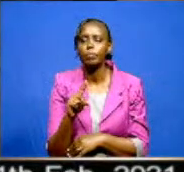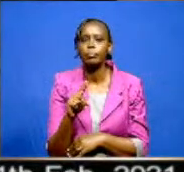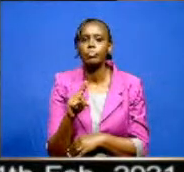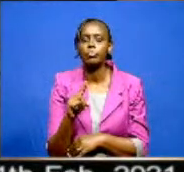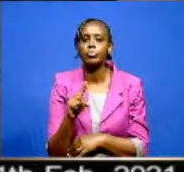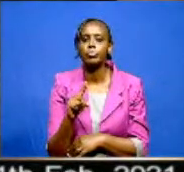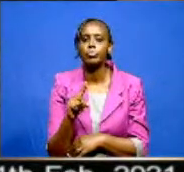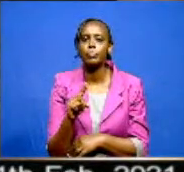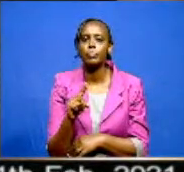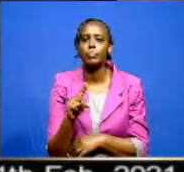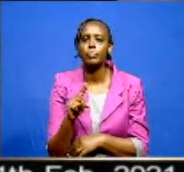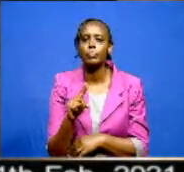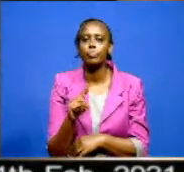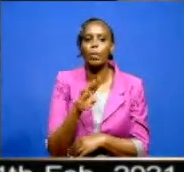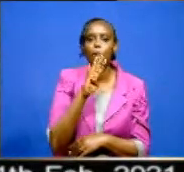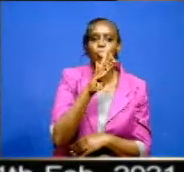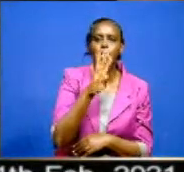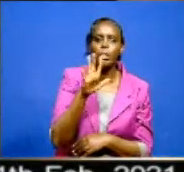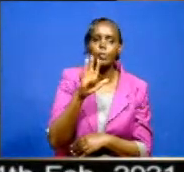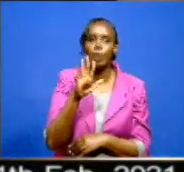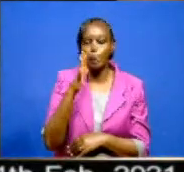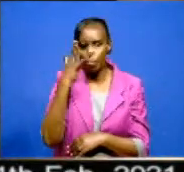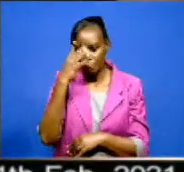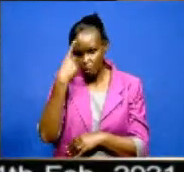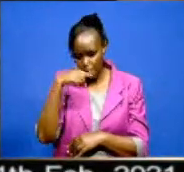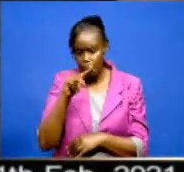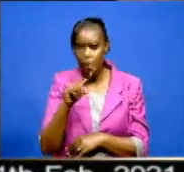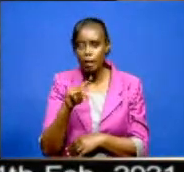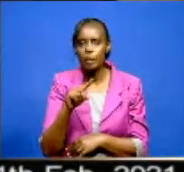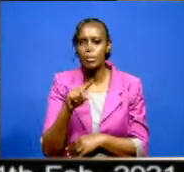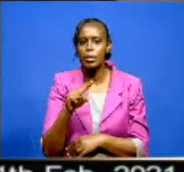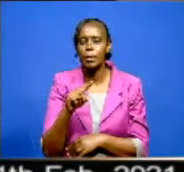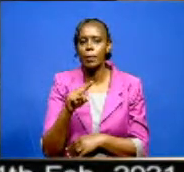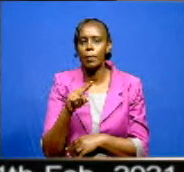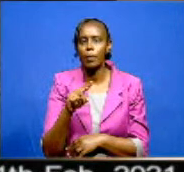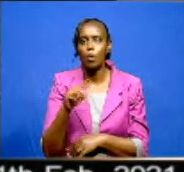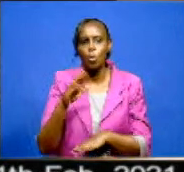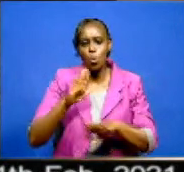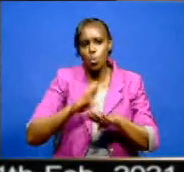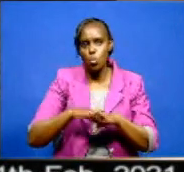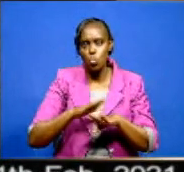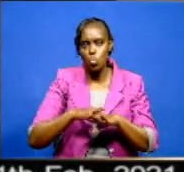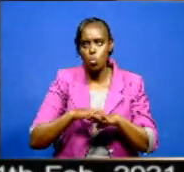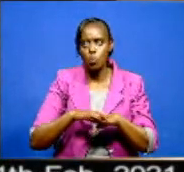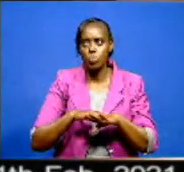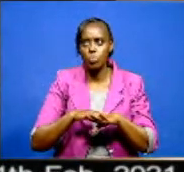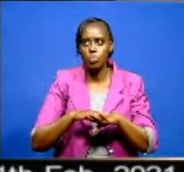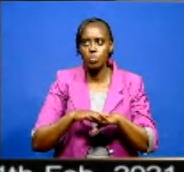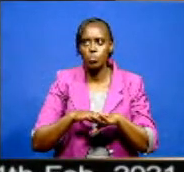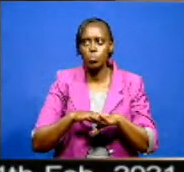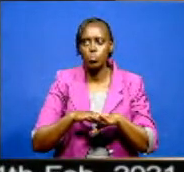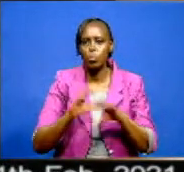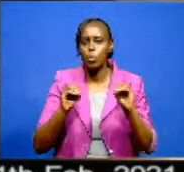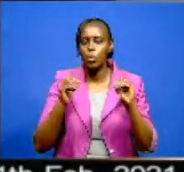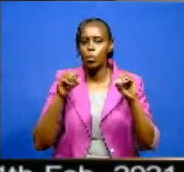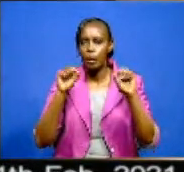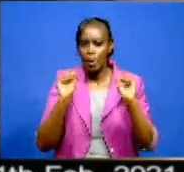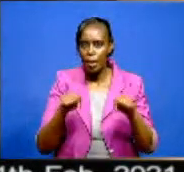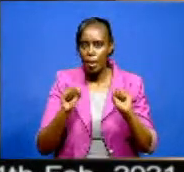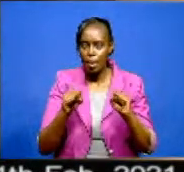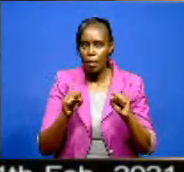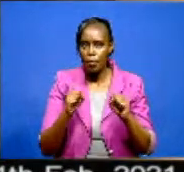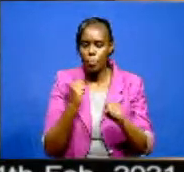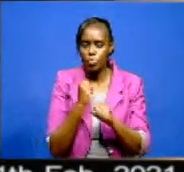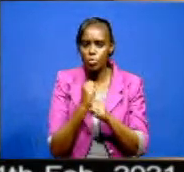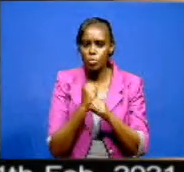Madam Speaker, the 45 years wildlife policy, are well-intentioned, it may be, is not able to deal